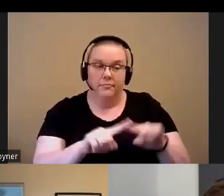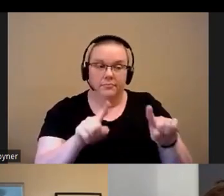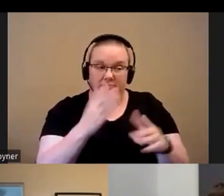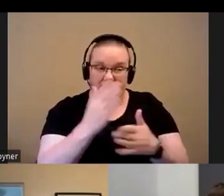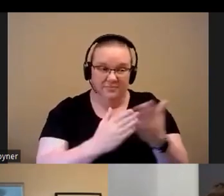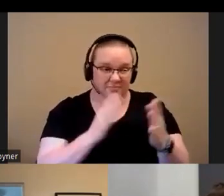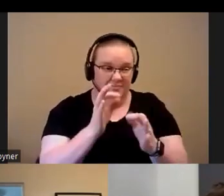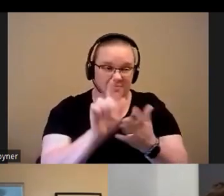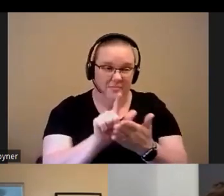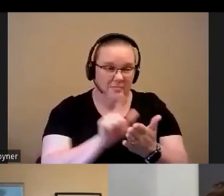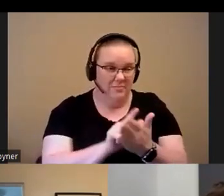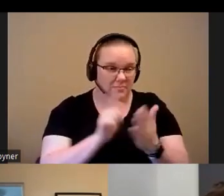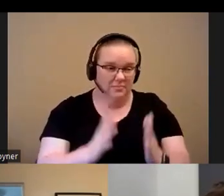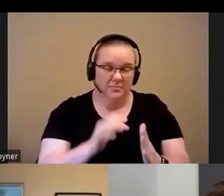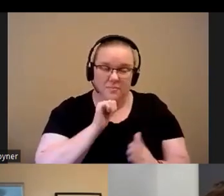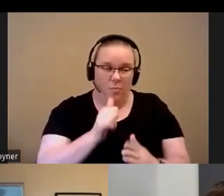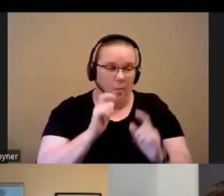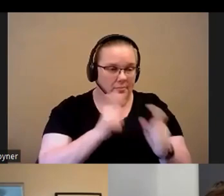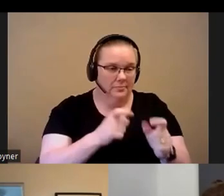Did that answer your question?